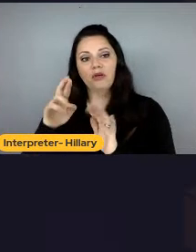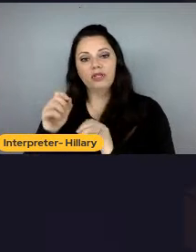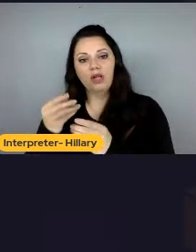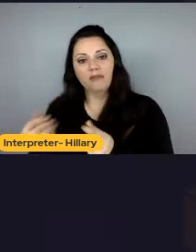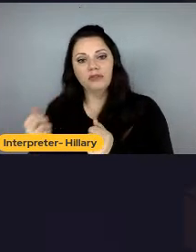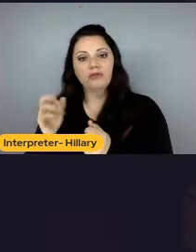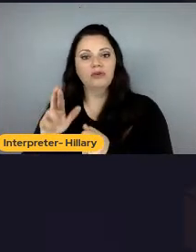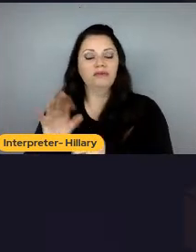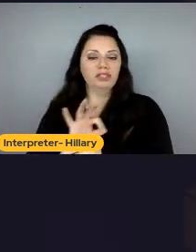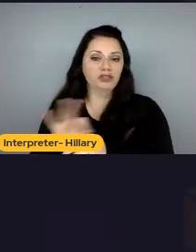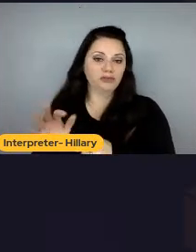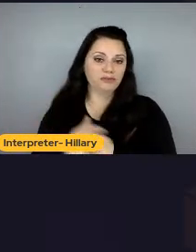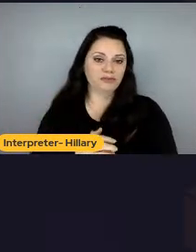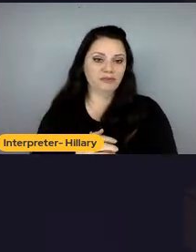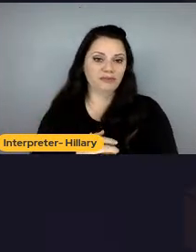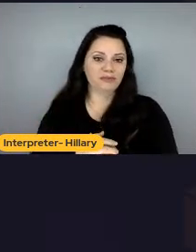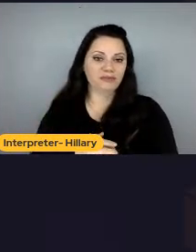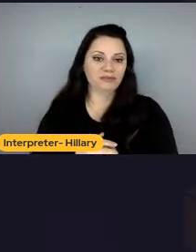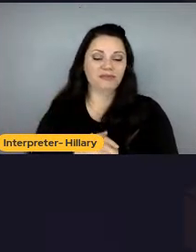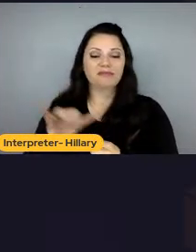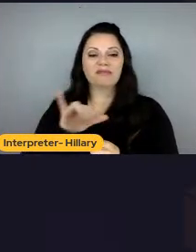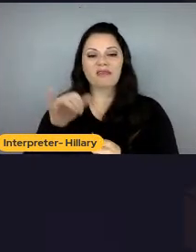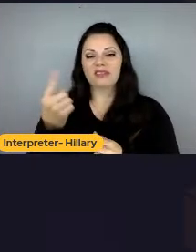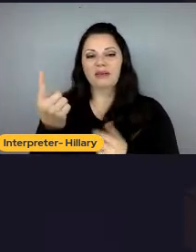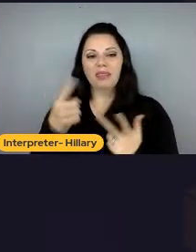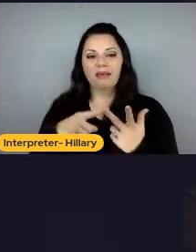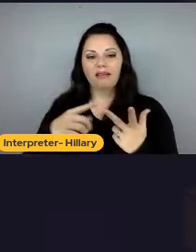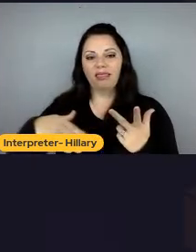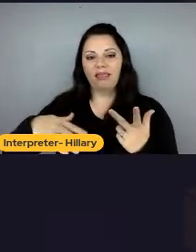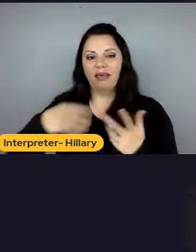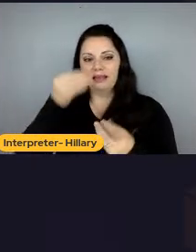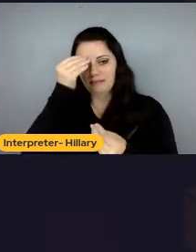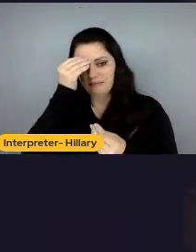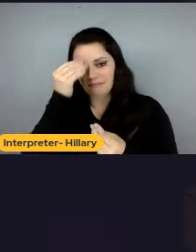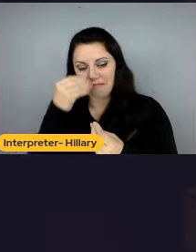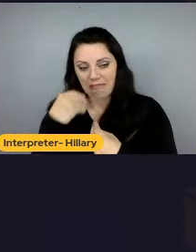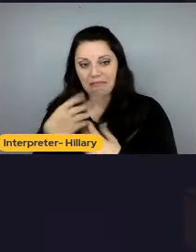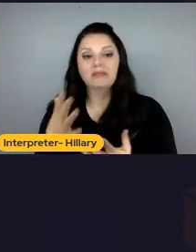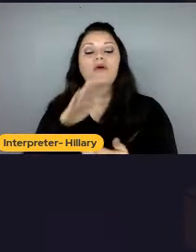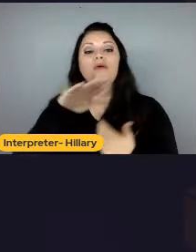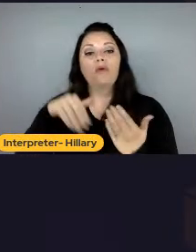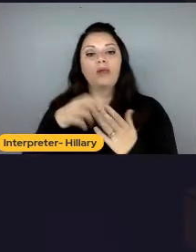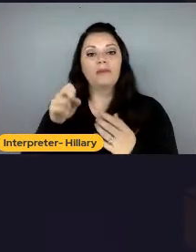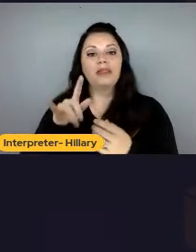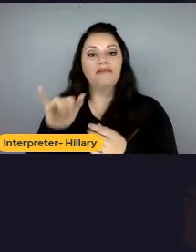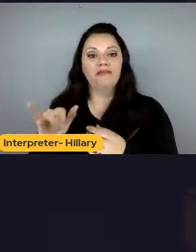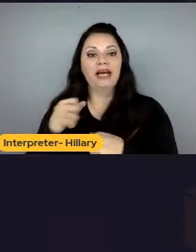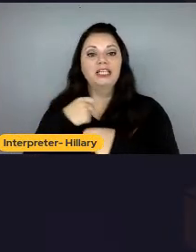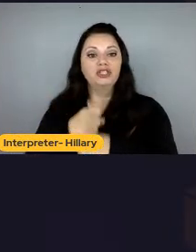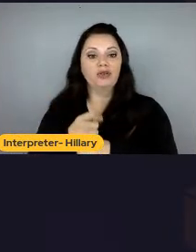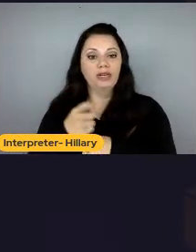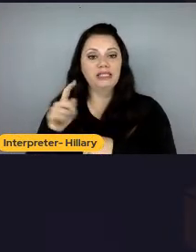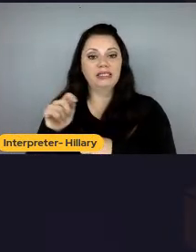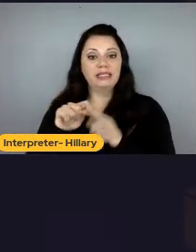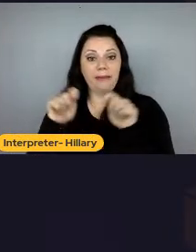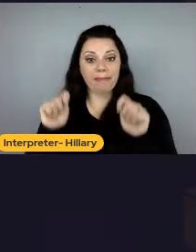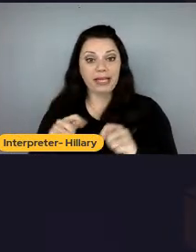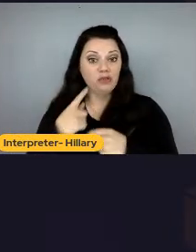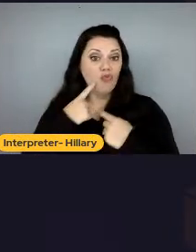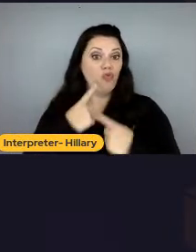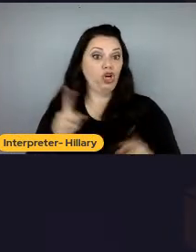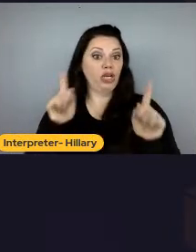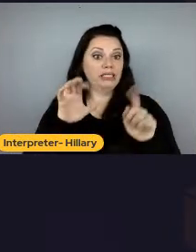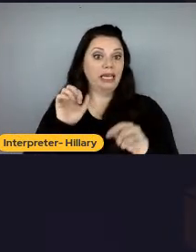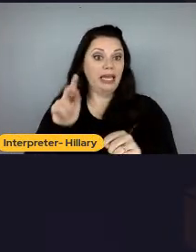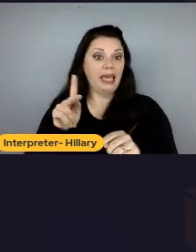for functions. And something I didn't mention, to make sure that all Amplify generated CloudFormation templates work in CDK